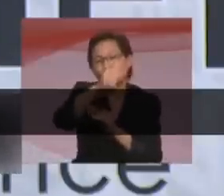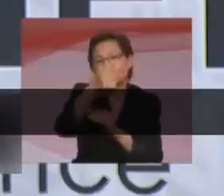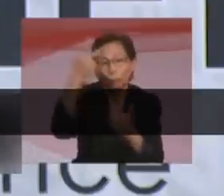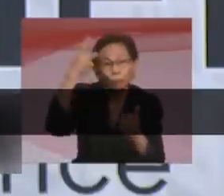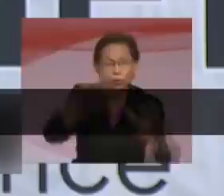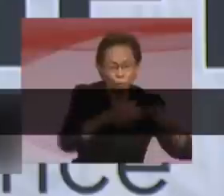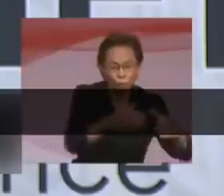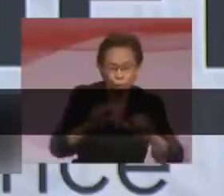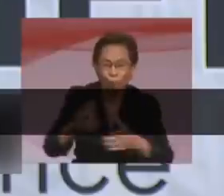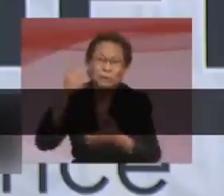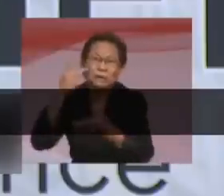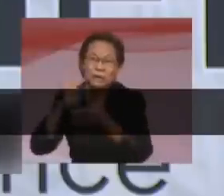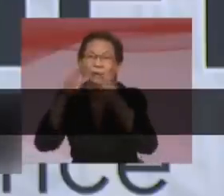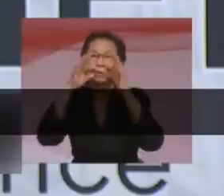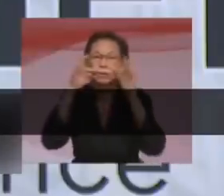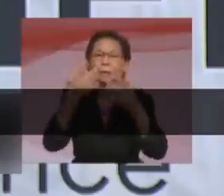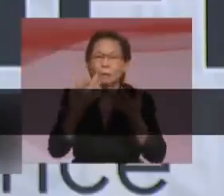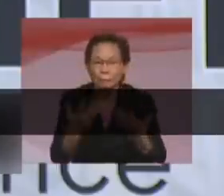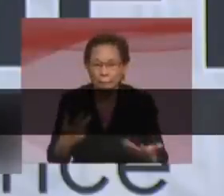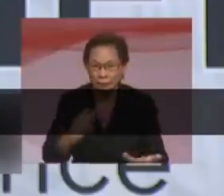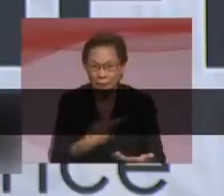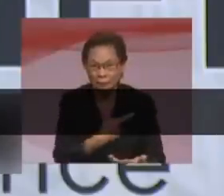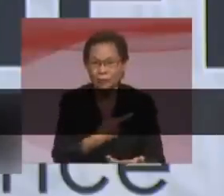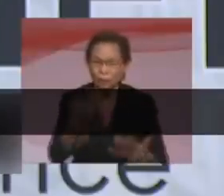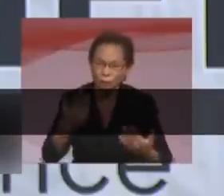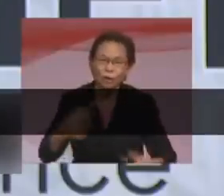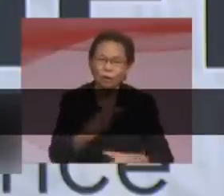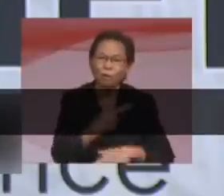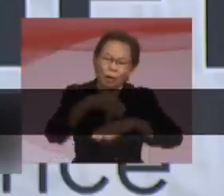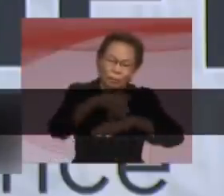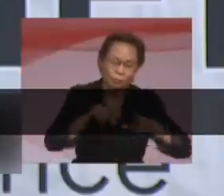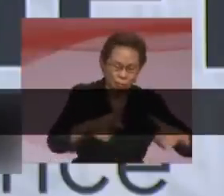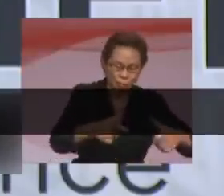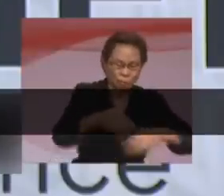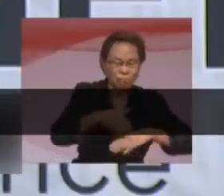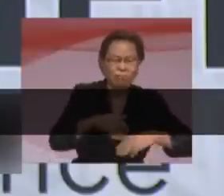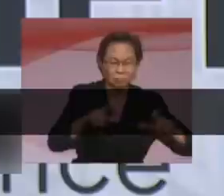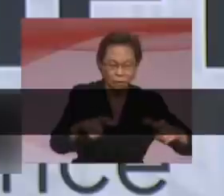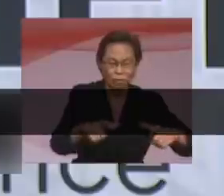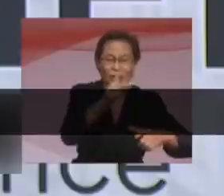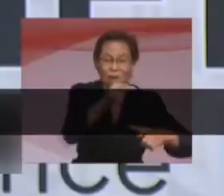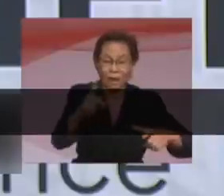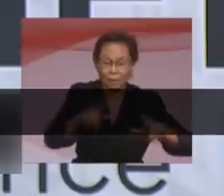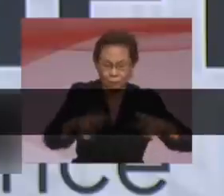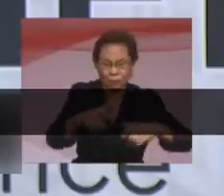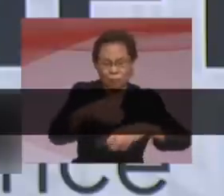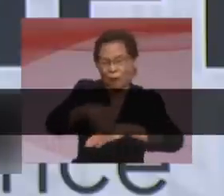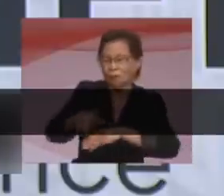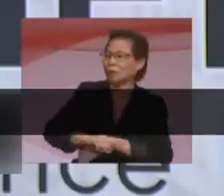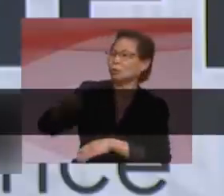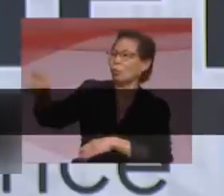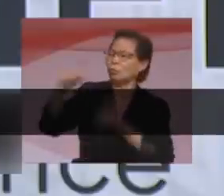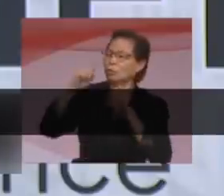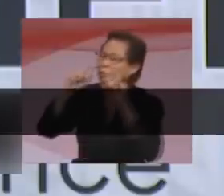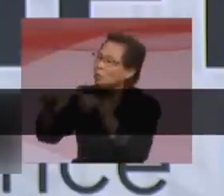pasti di Kuching. Tapi tindakan kita telah hantar pasukan di Kementerian Kesihatan untuk bersama